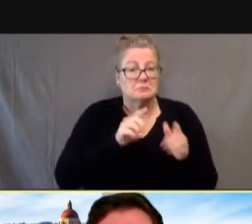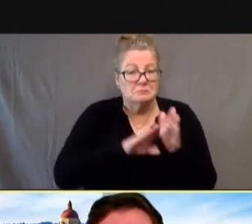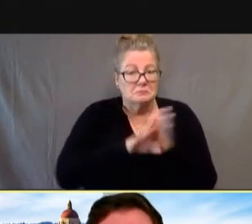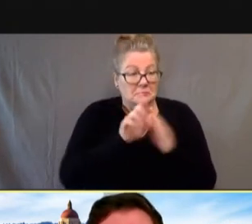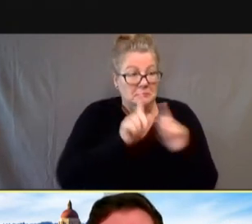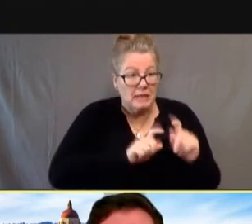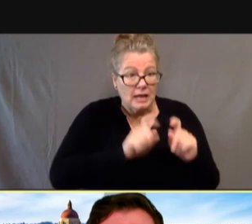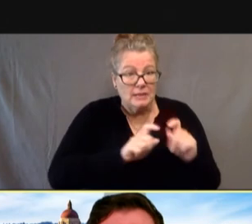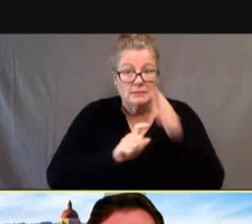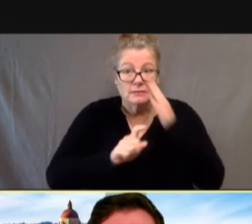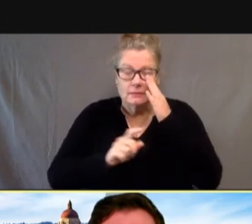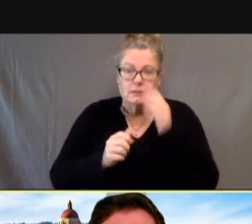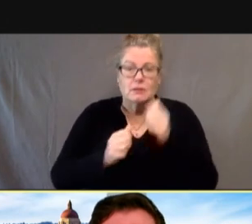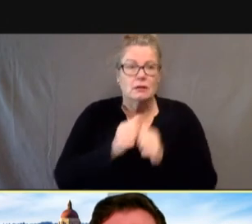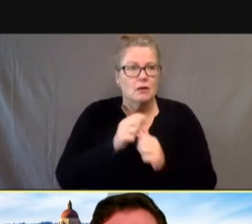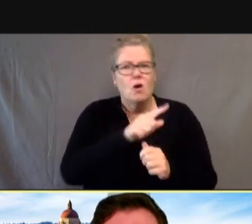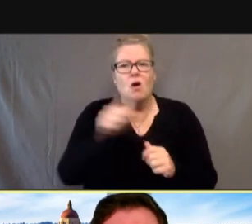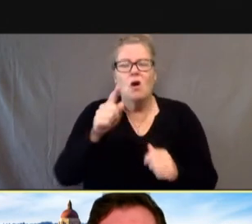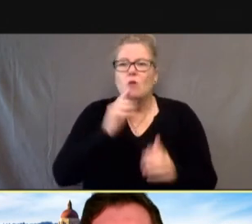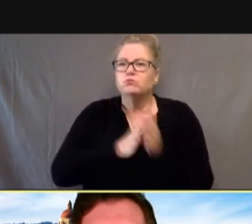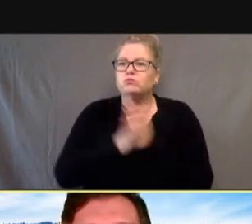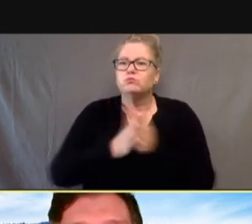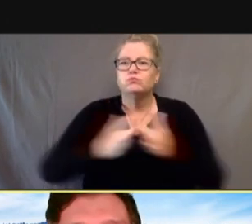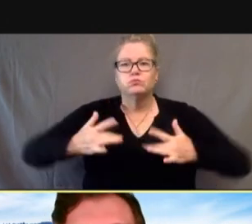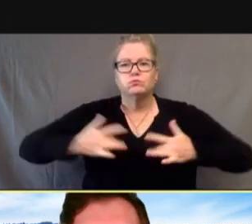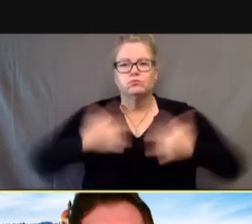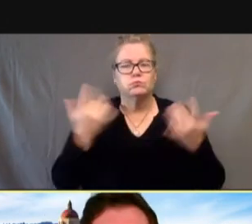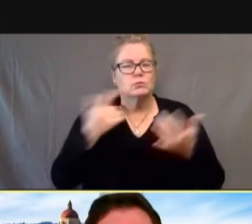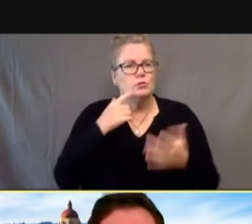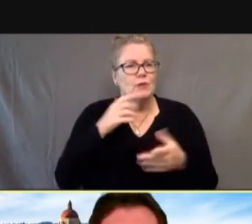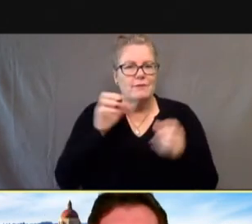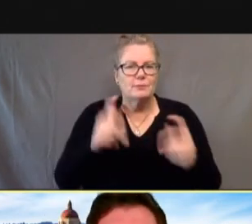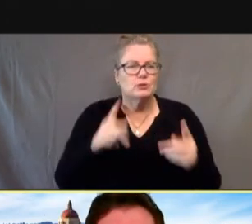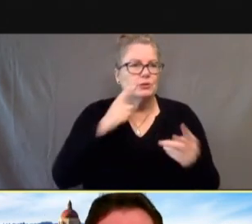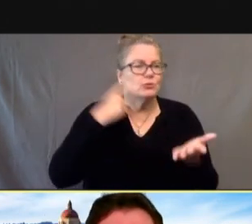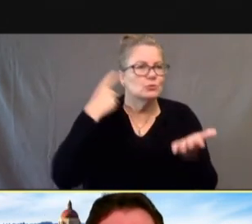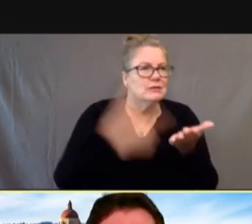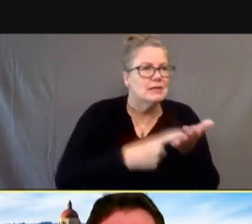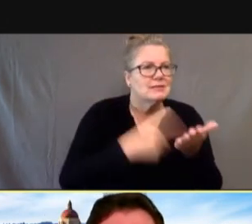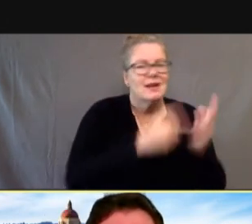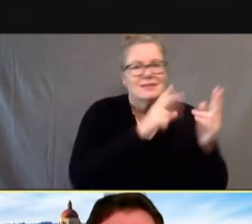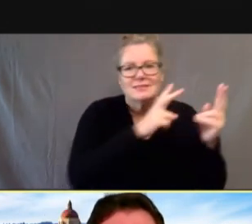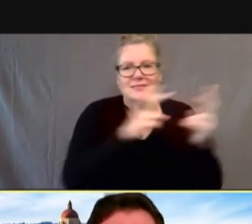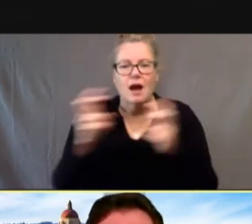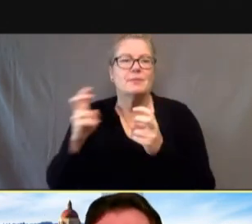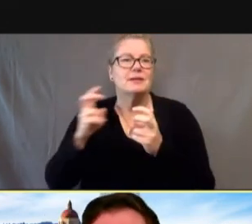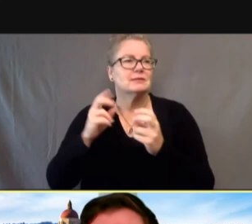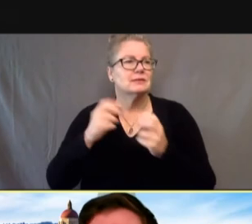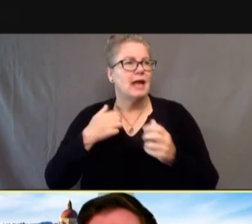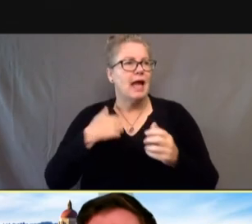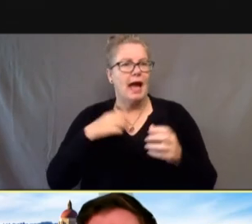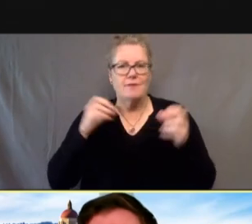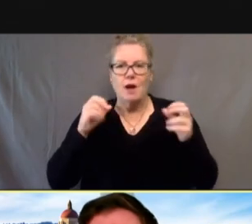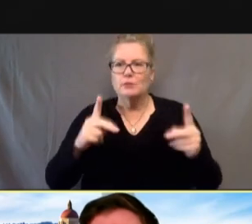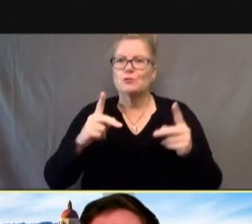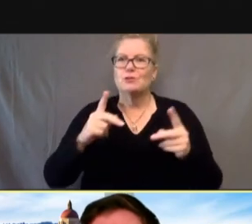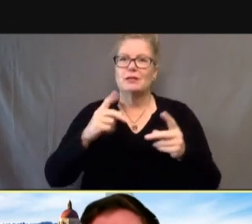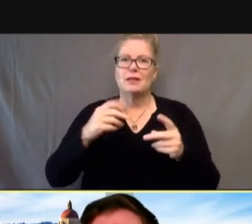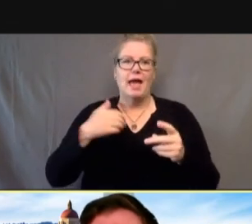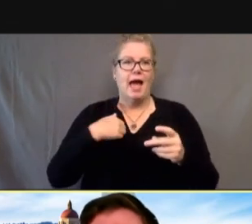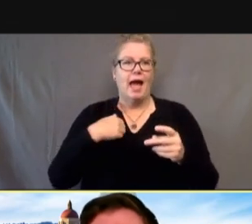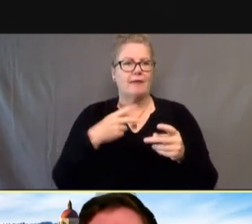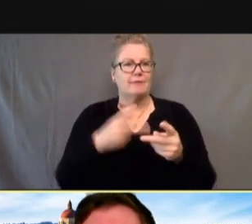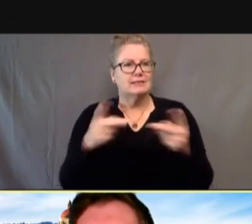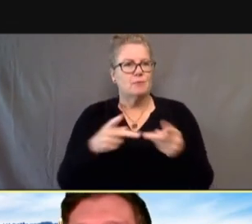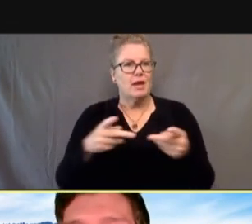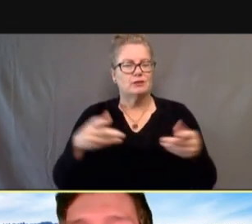and space to discuss these topics. And we plan on expanding this once we feel like we have the right formula. And